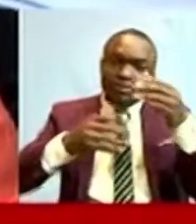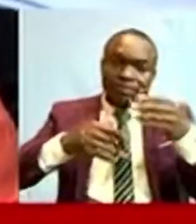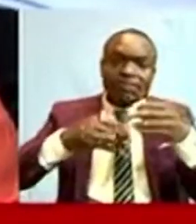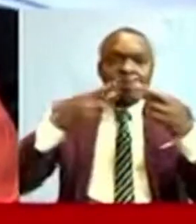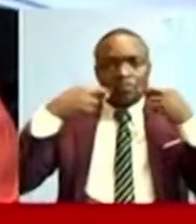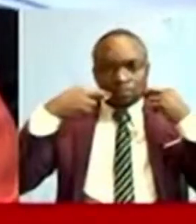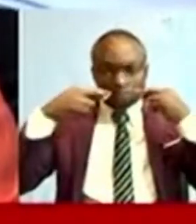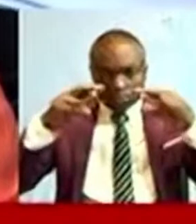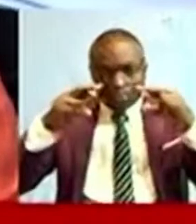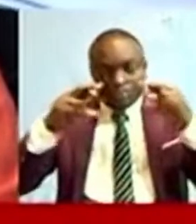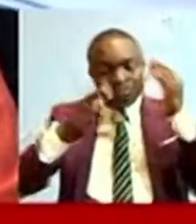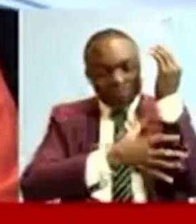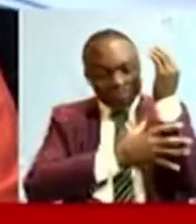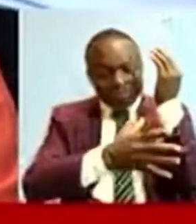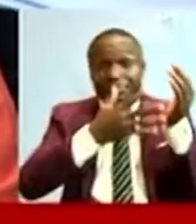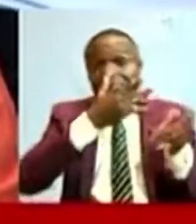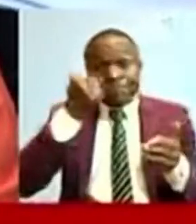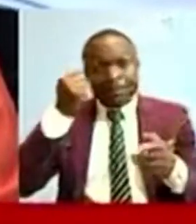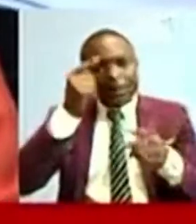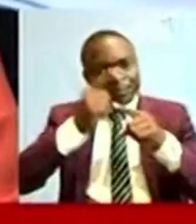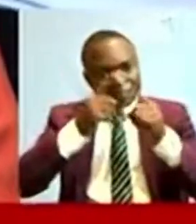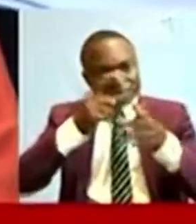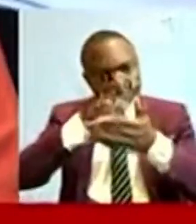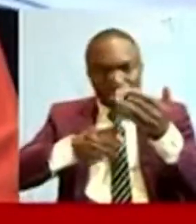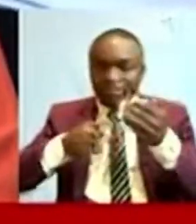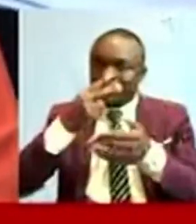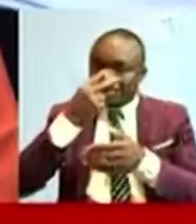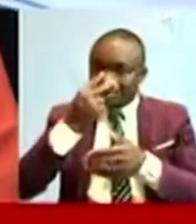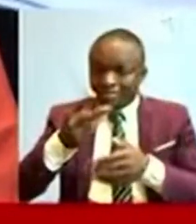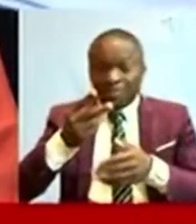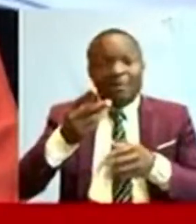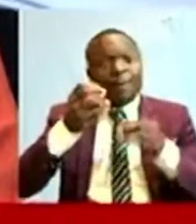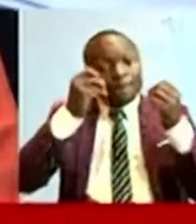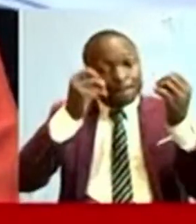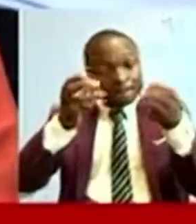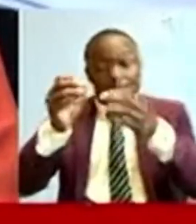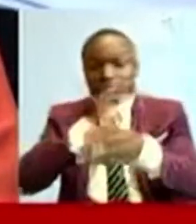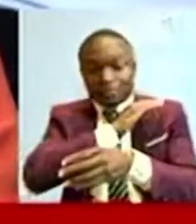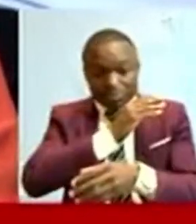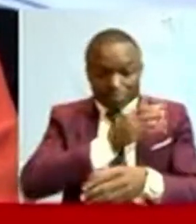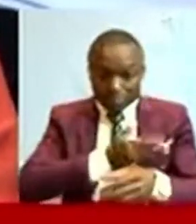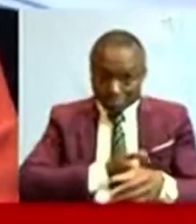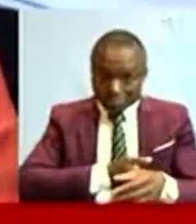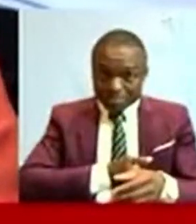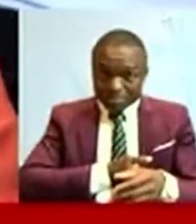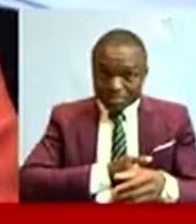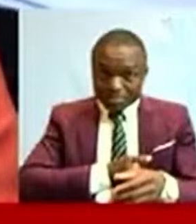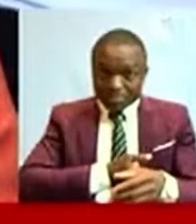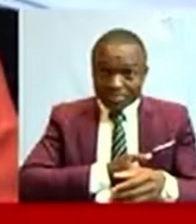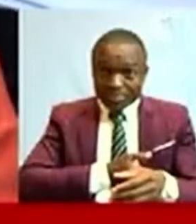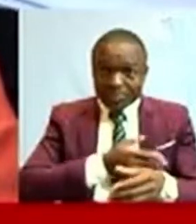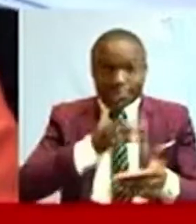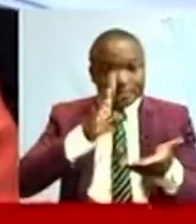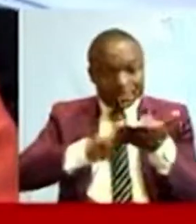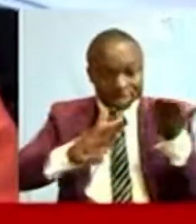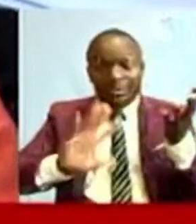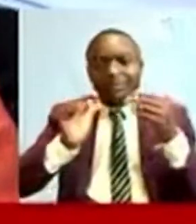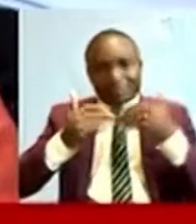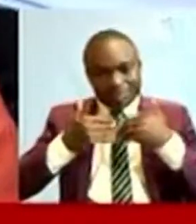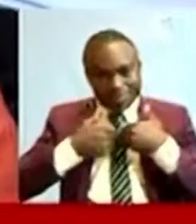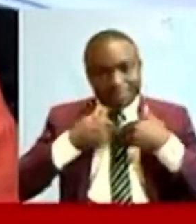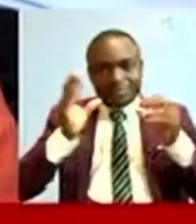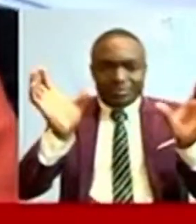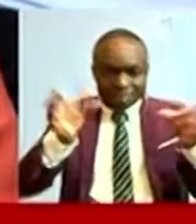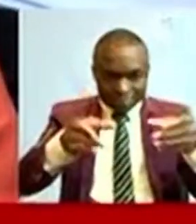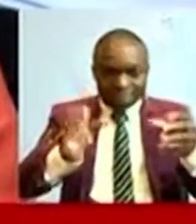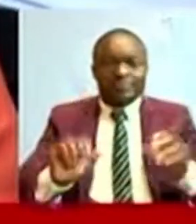pregnancy are better. But what we have seen is that most of our women, in fact, the greatest myth we have in the community is